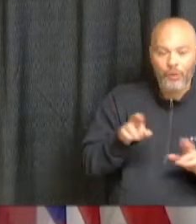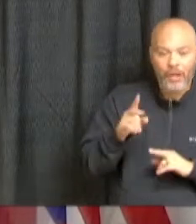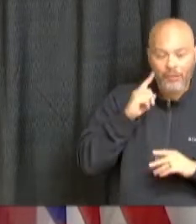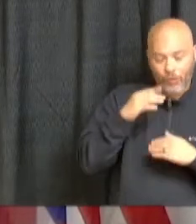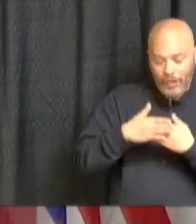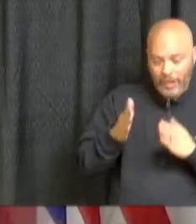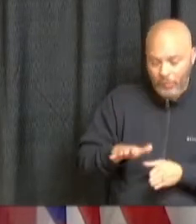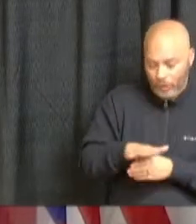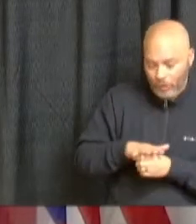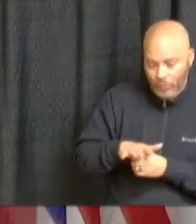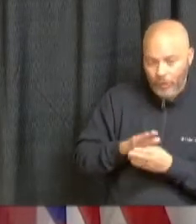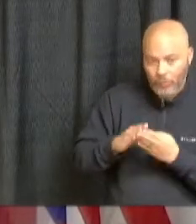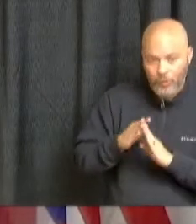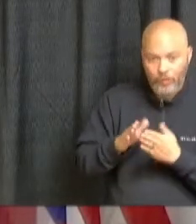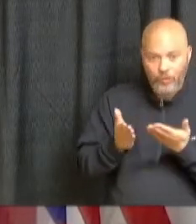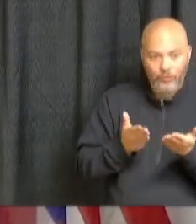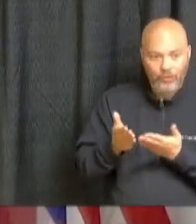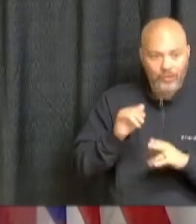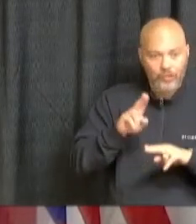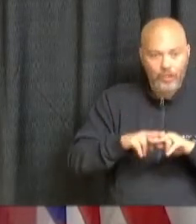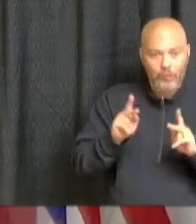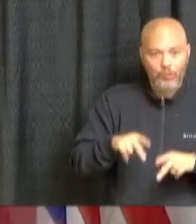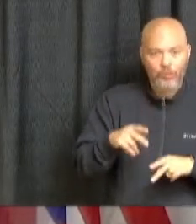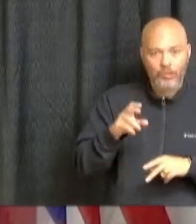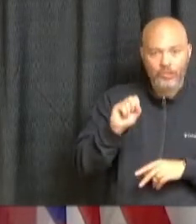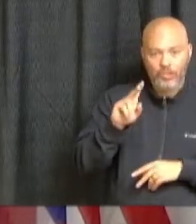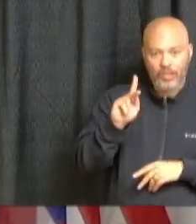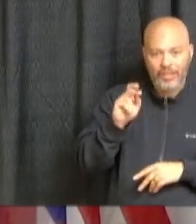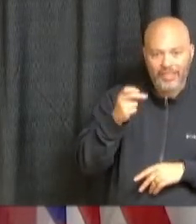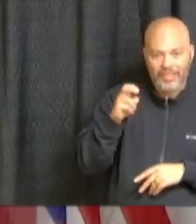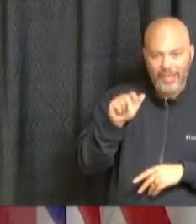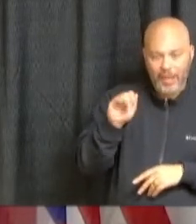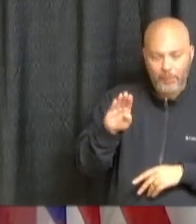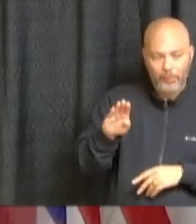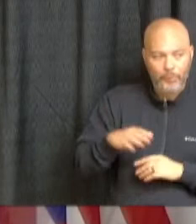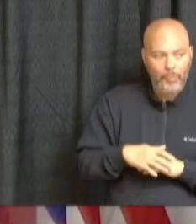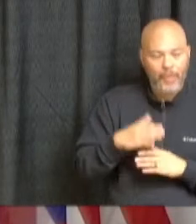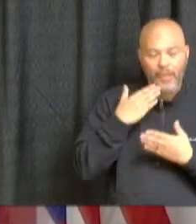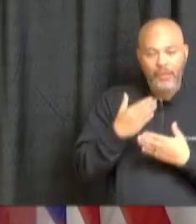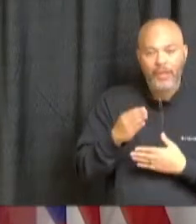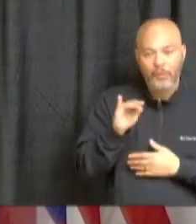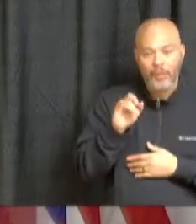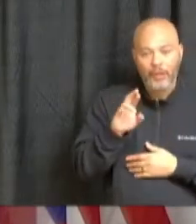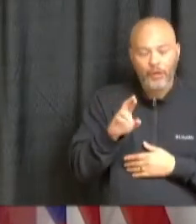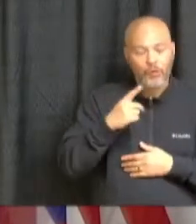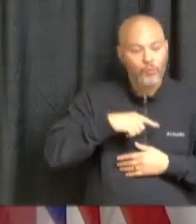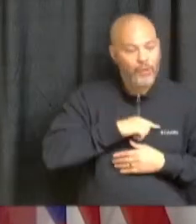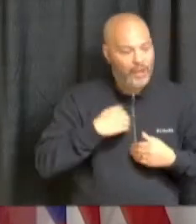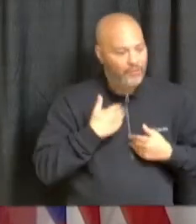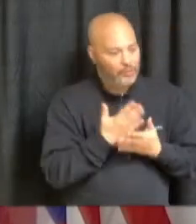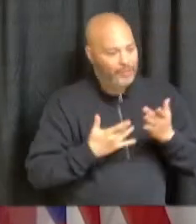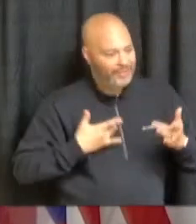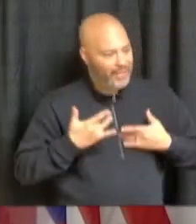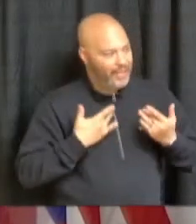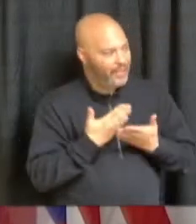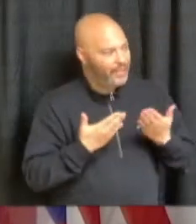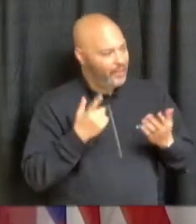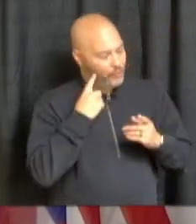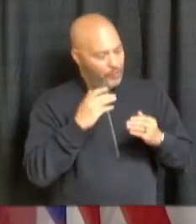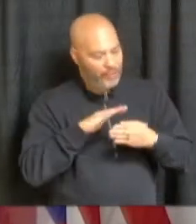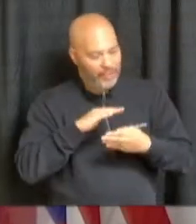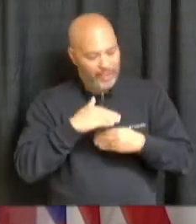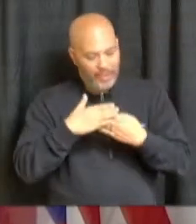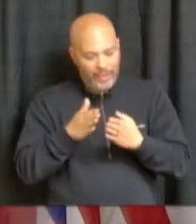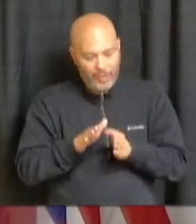Neighborhood and Community Services Committee. That would be Chairperson Shekina. You're recognized. Thank you, Mayor. We have some exciting things coming from the Neighborhood